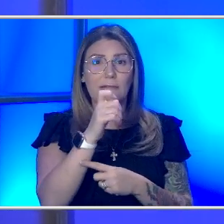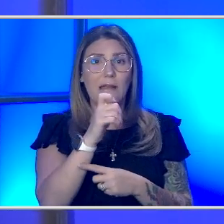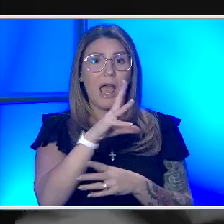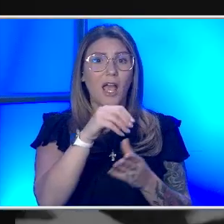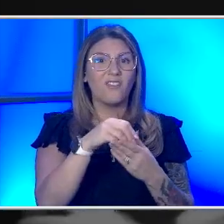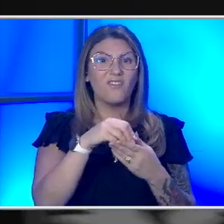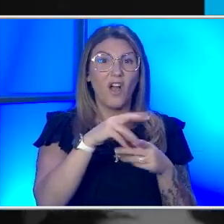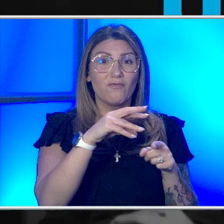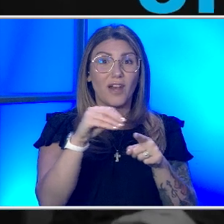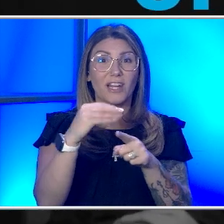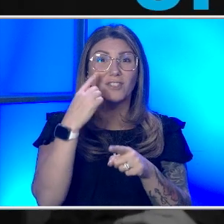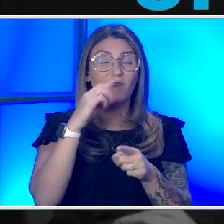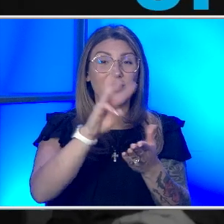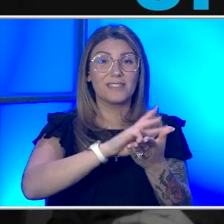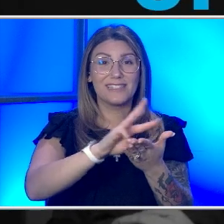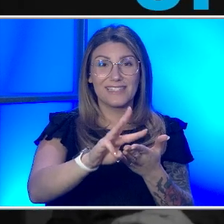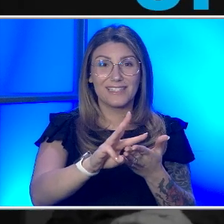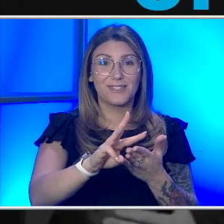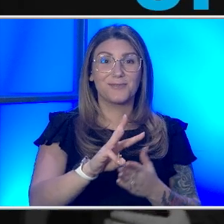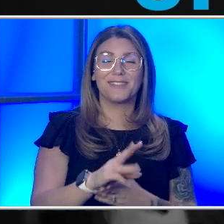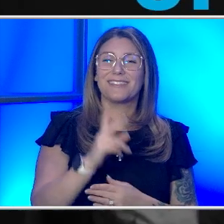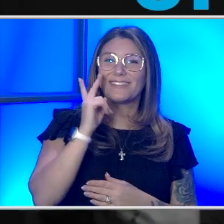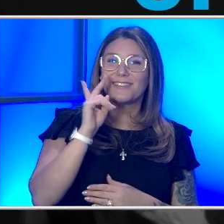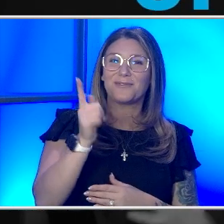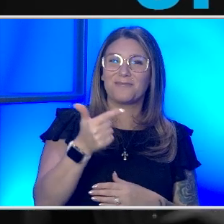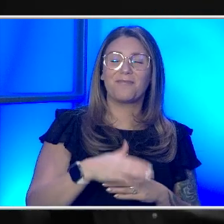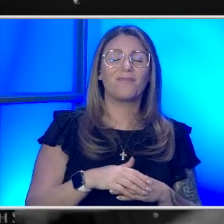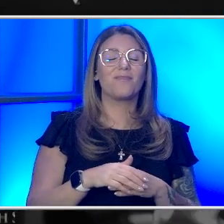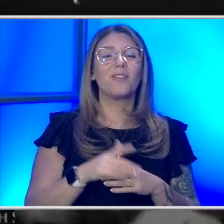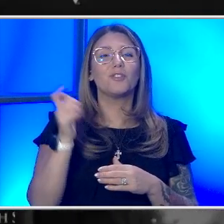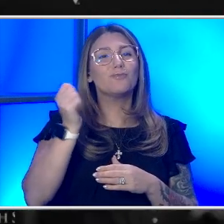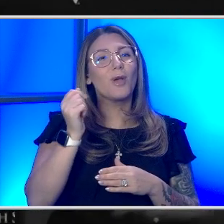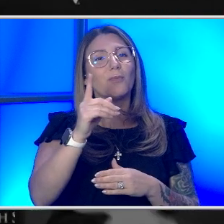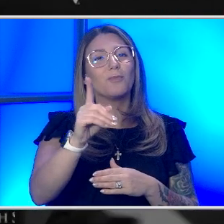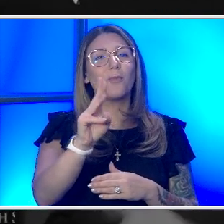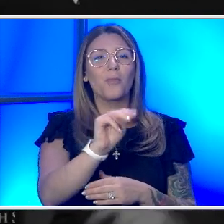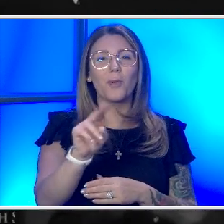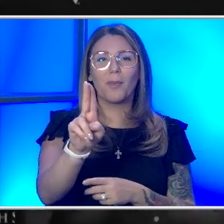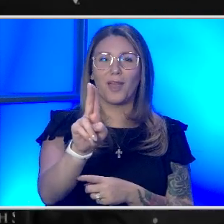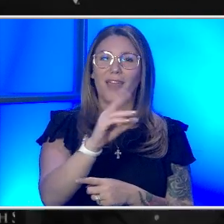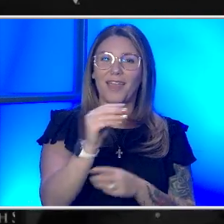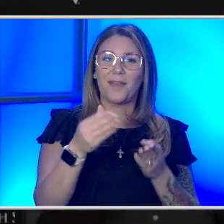then. Subscribe to our morning medical update and open